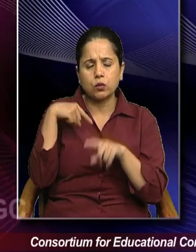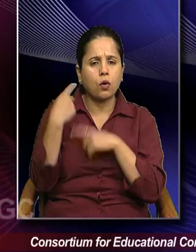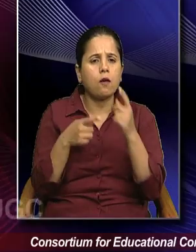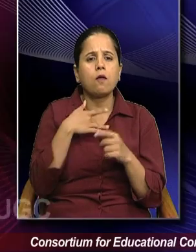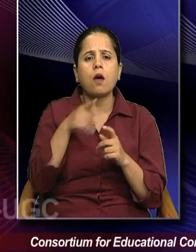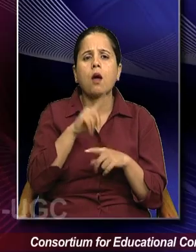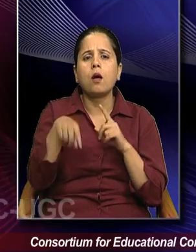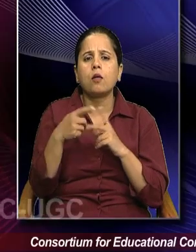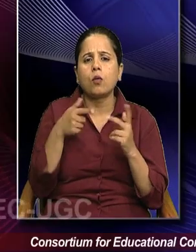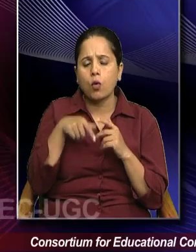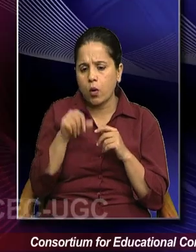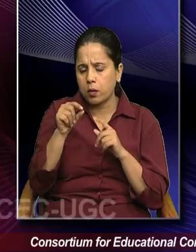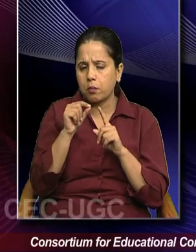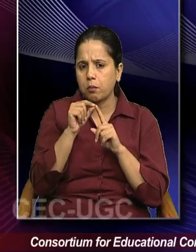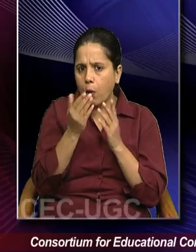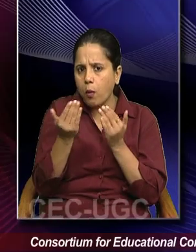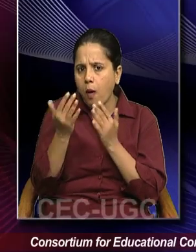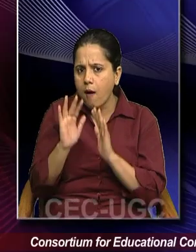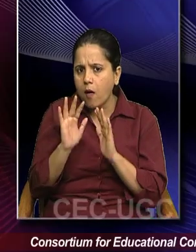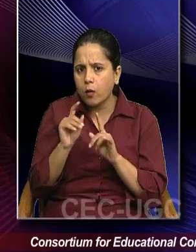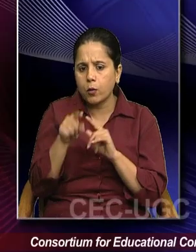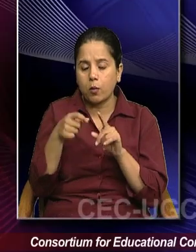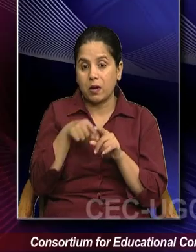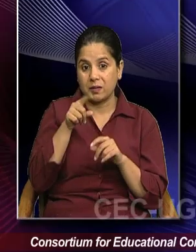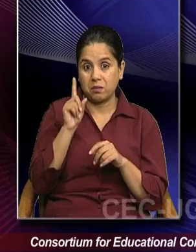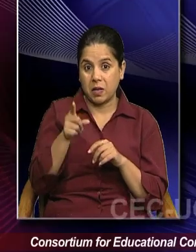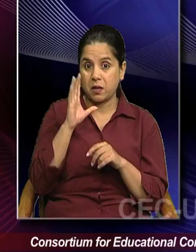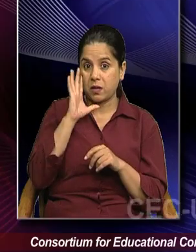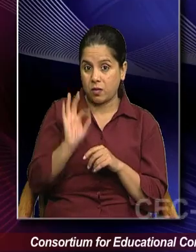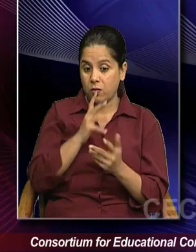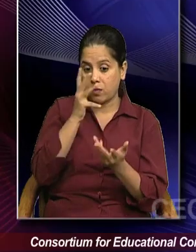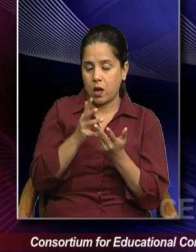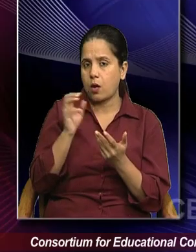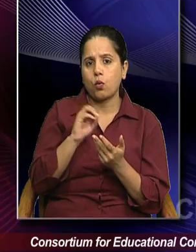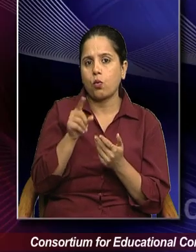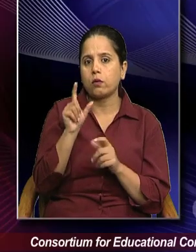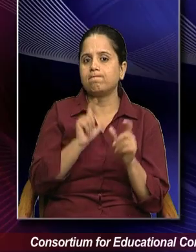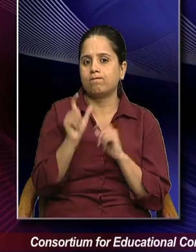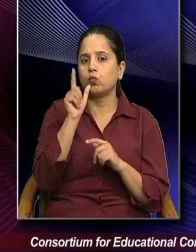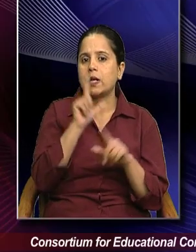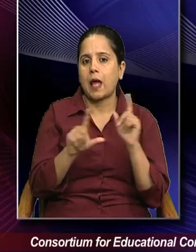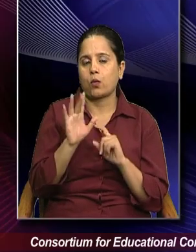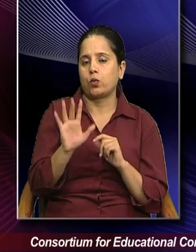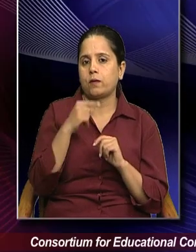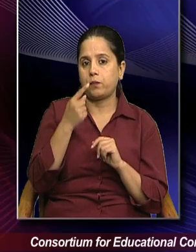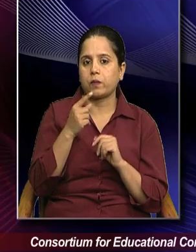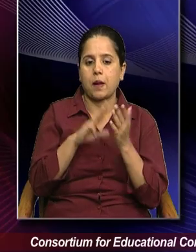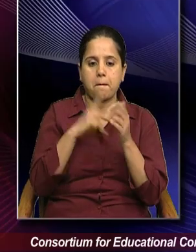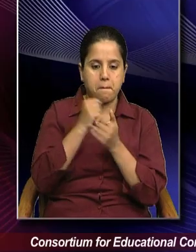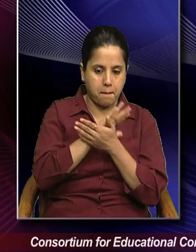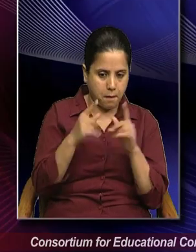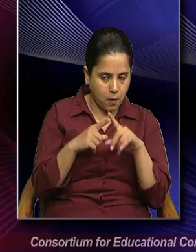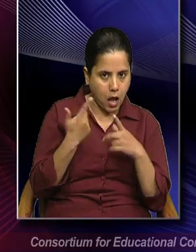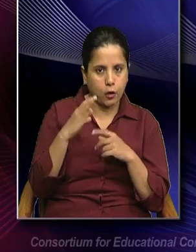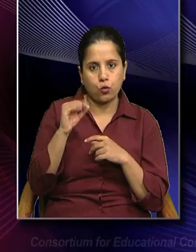about probabilities, not certainties. Use cautious language like might, could, or